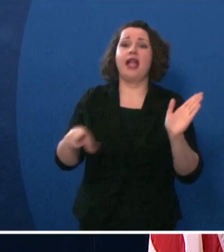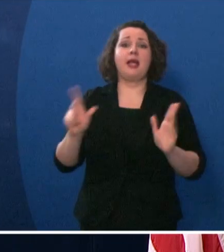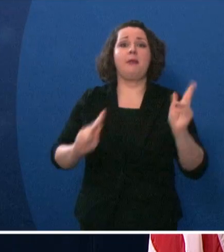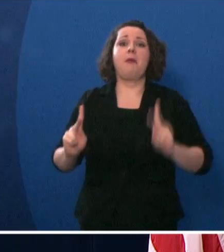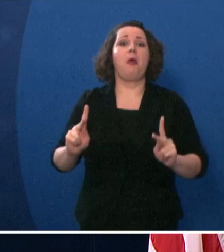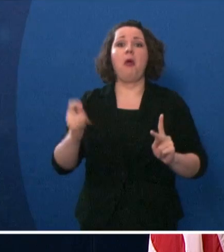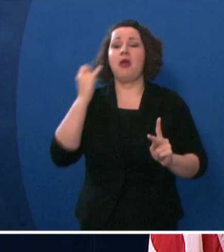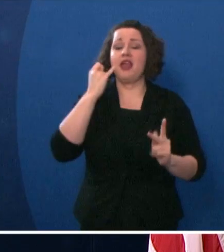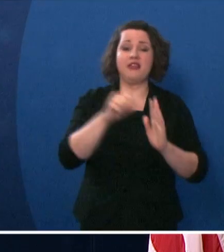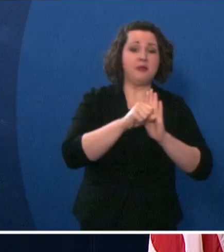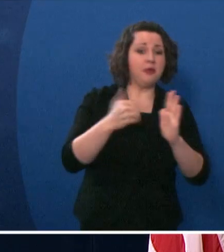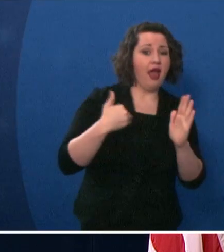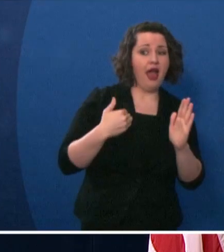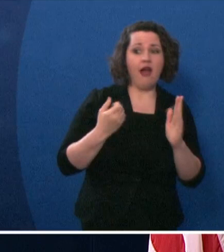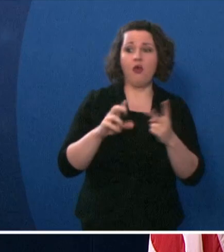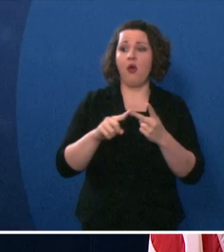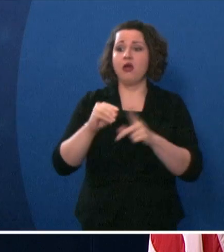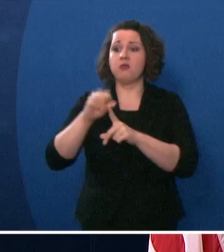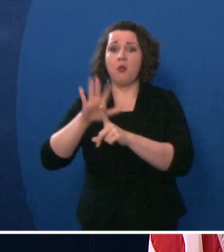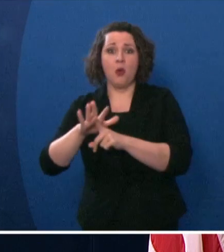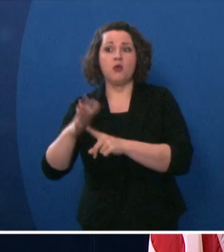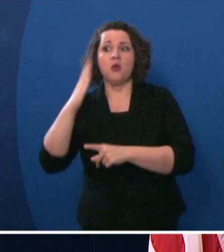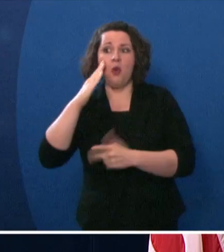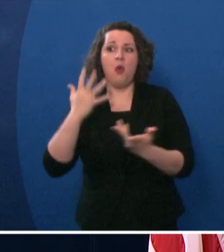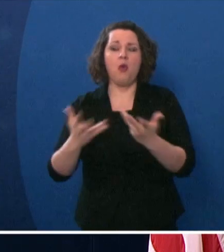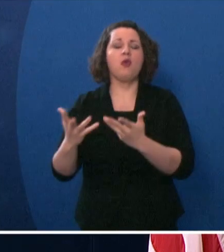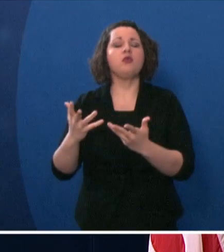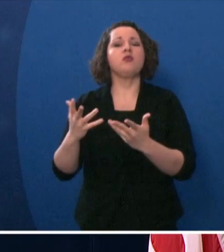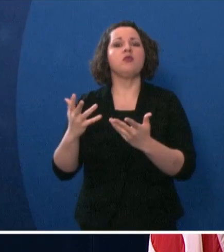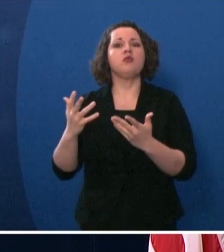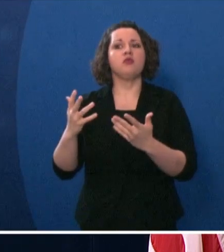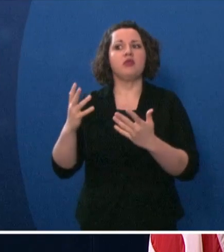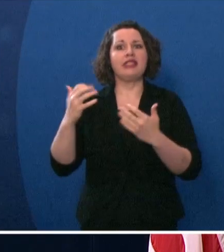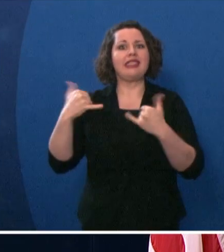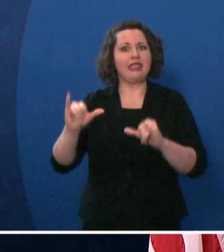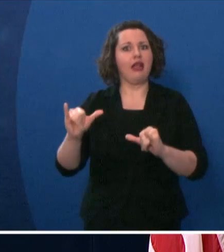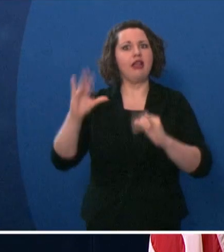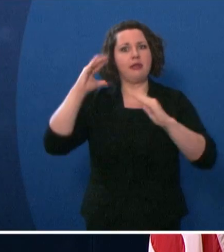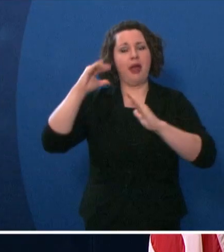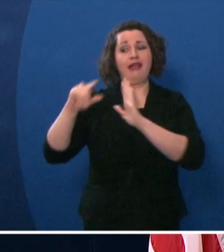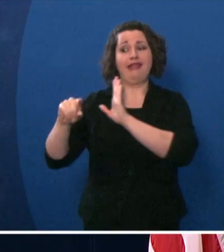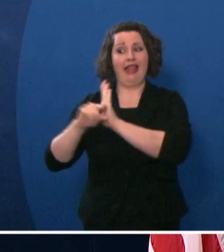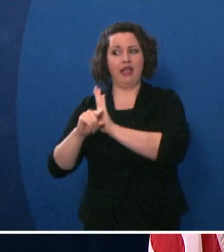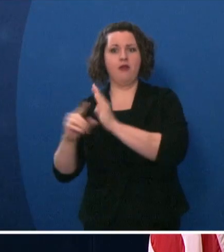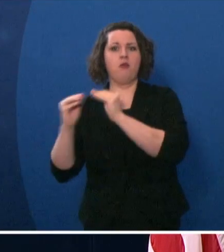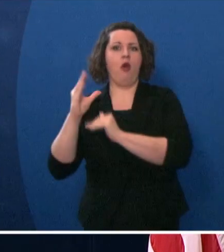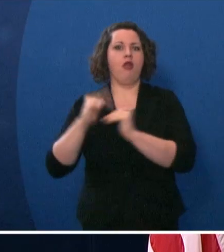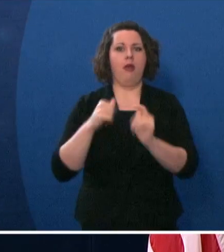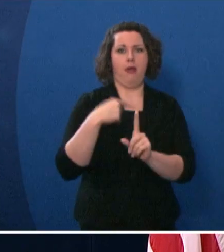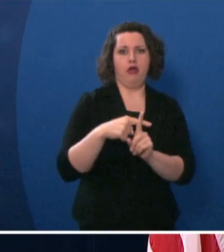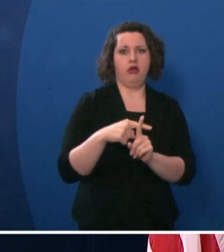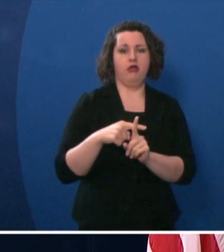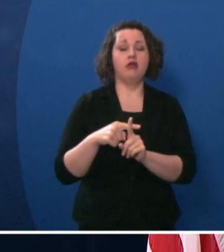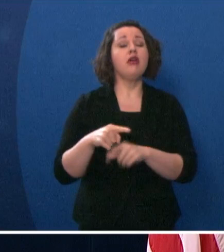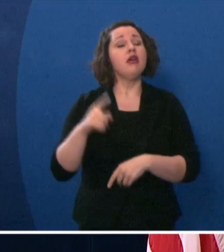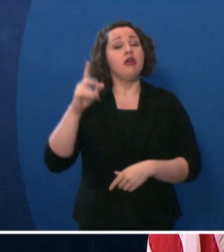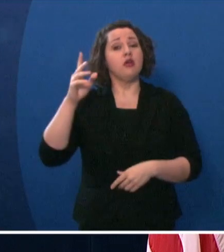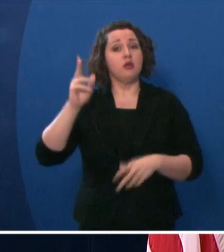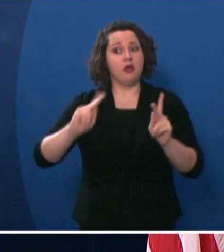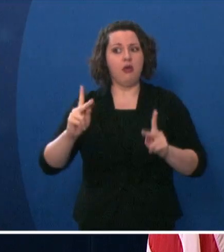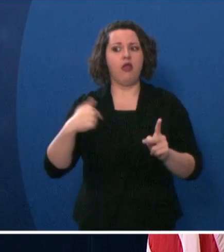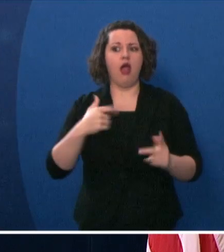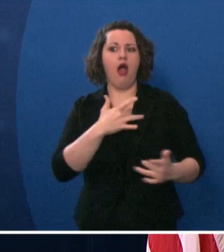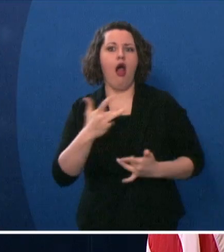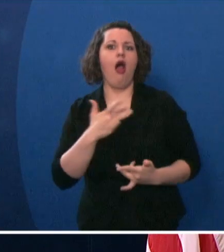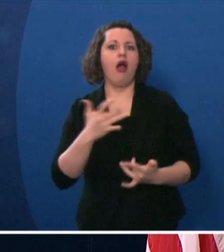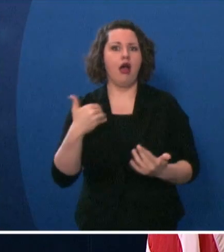a known exposure, we expect to see negative cases continue to outnumber the positive, because people who are worried about having the virus